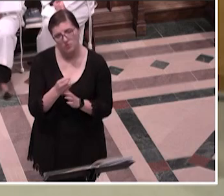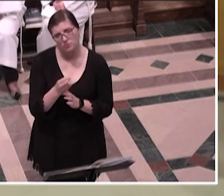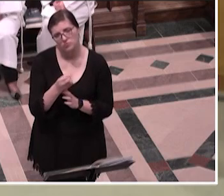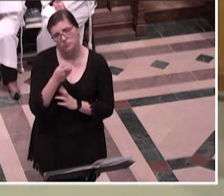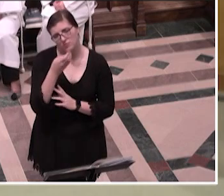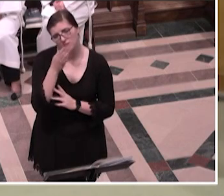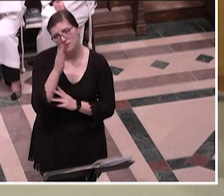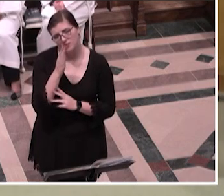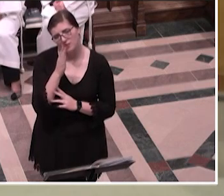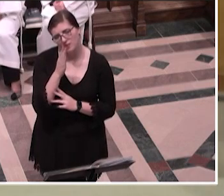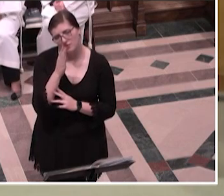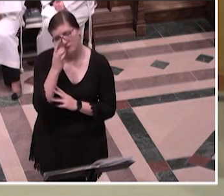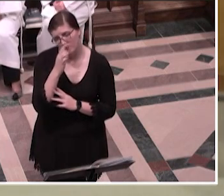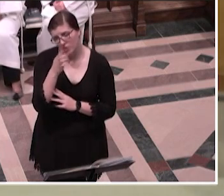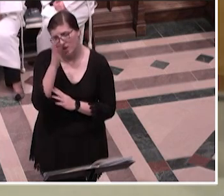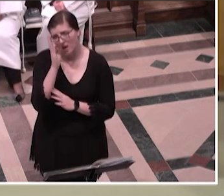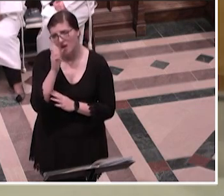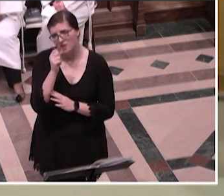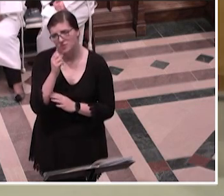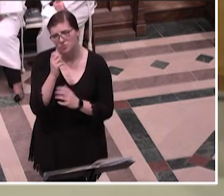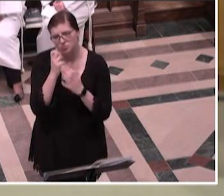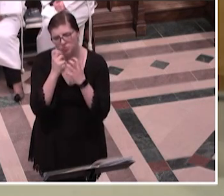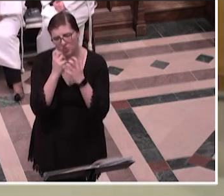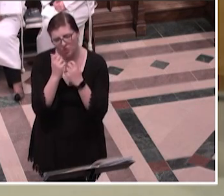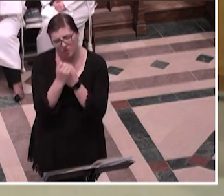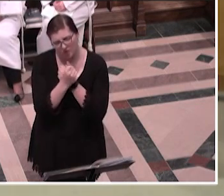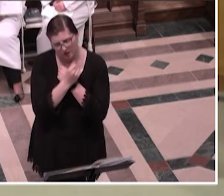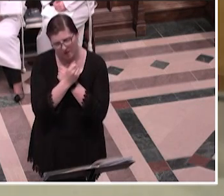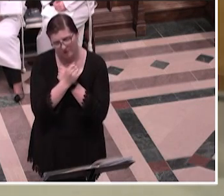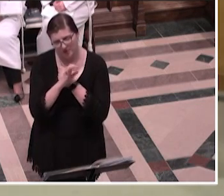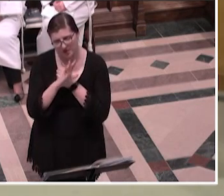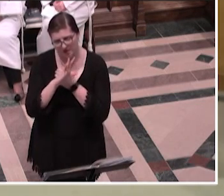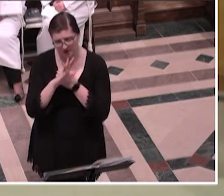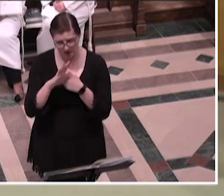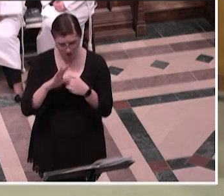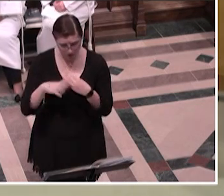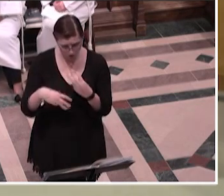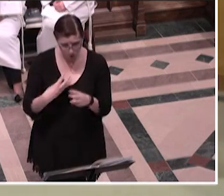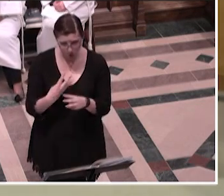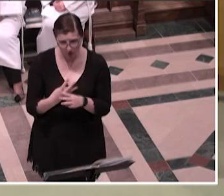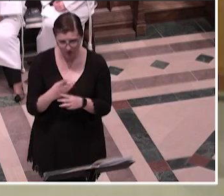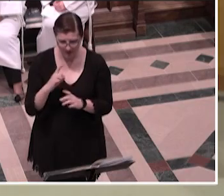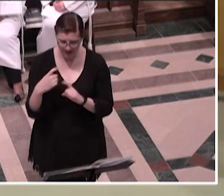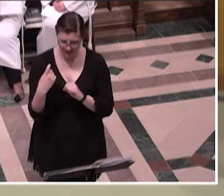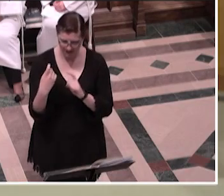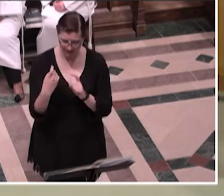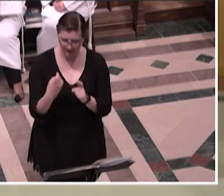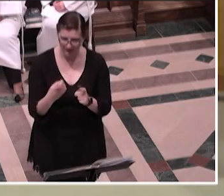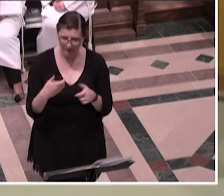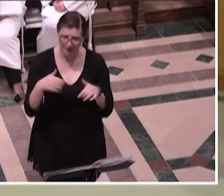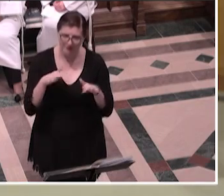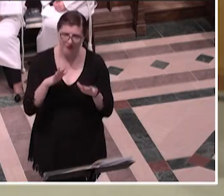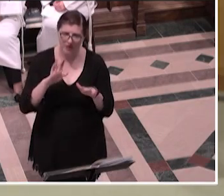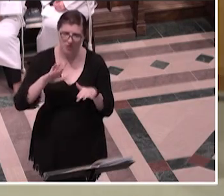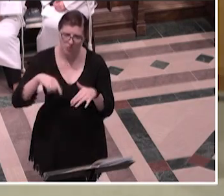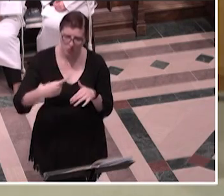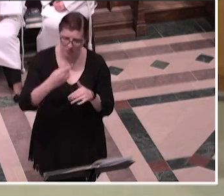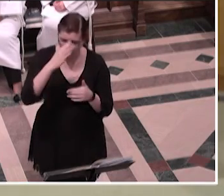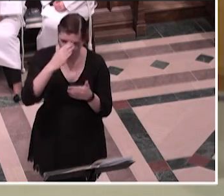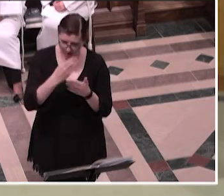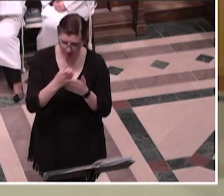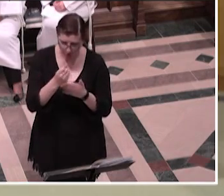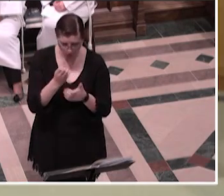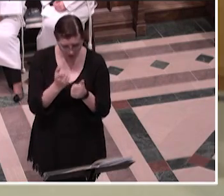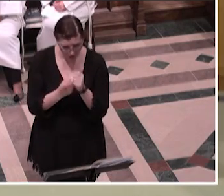the world that he gave us his only Son so that everyone who believes in him may